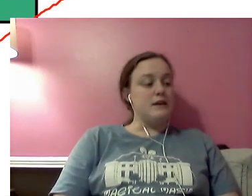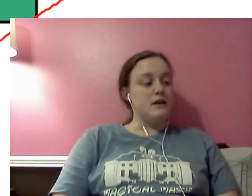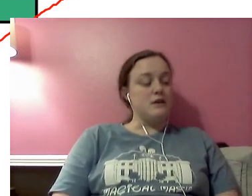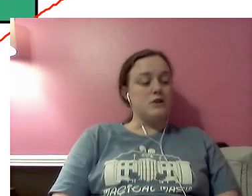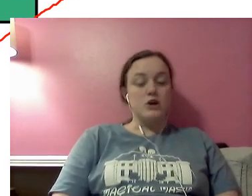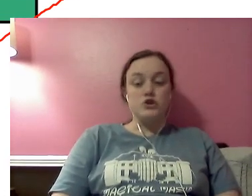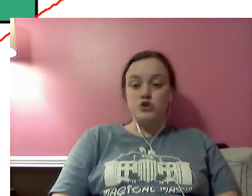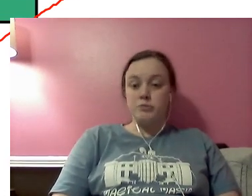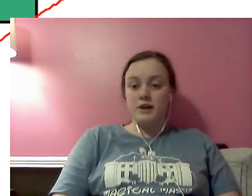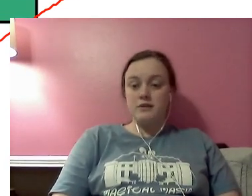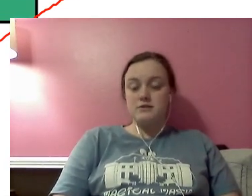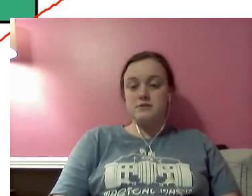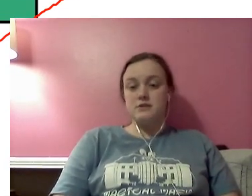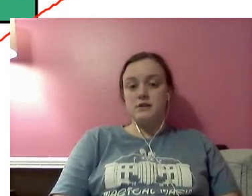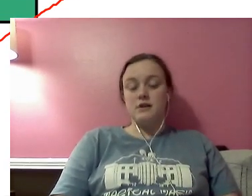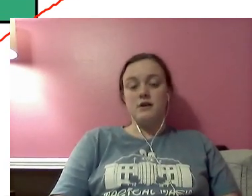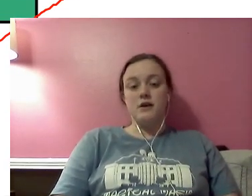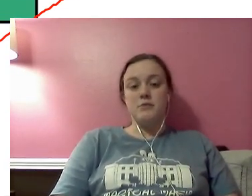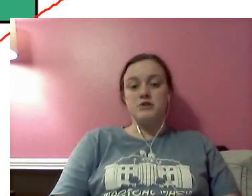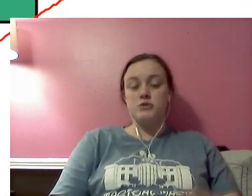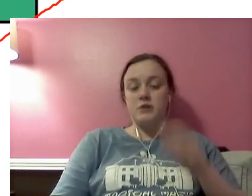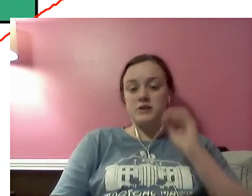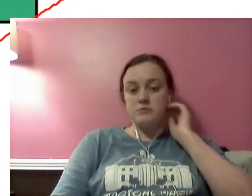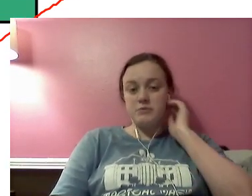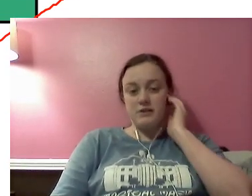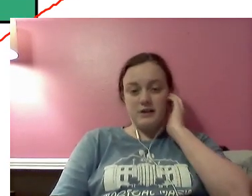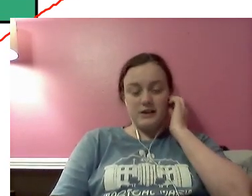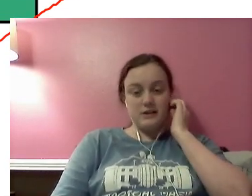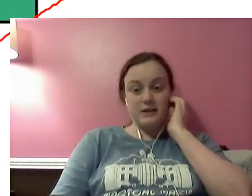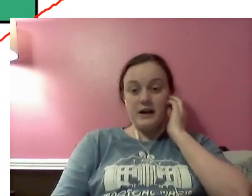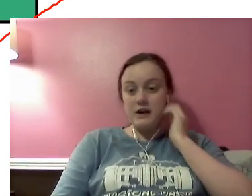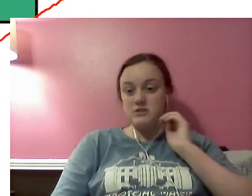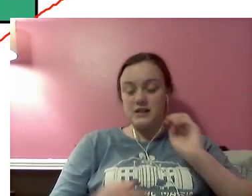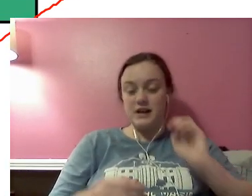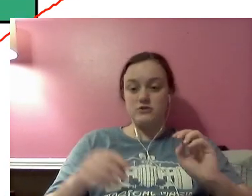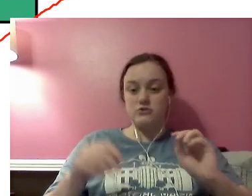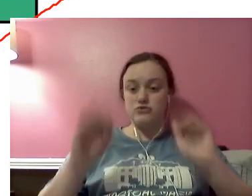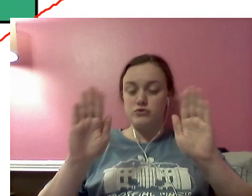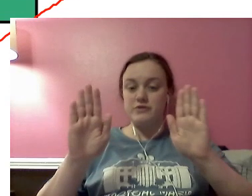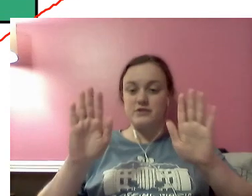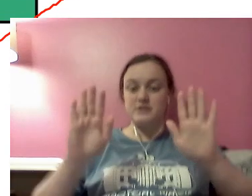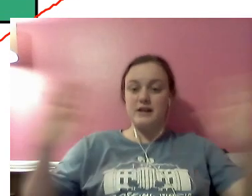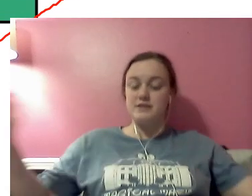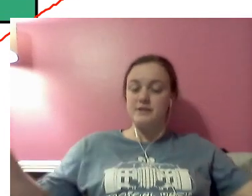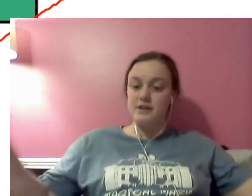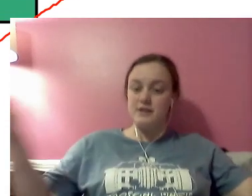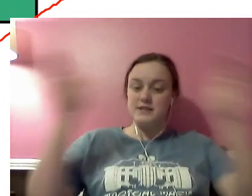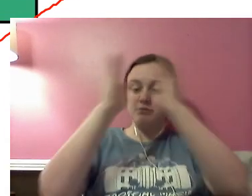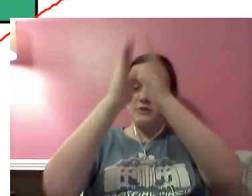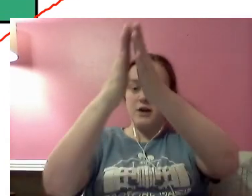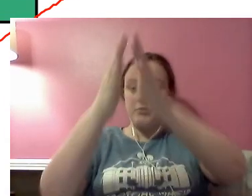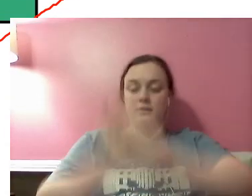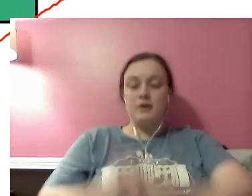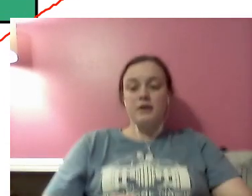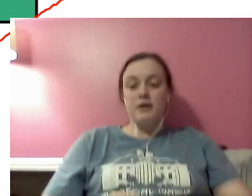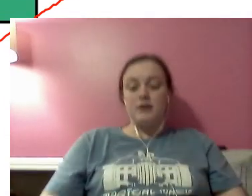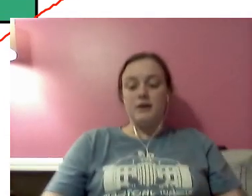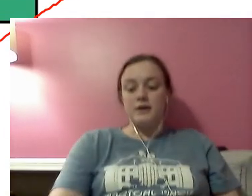And then a duplex. A duplex would be like a house that has two different sides of it and it's split